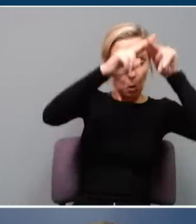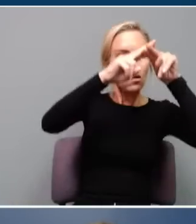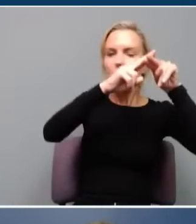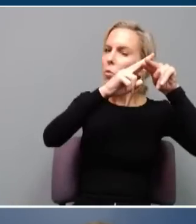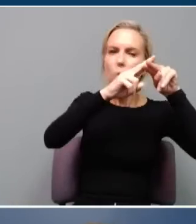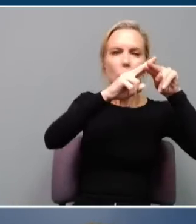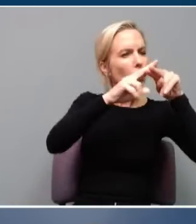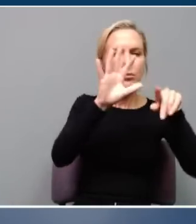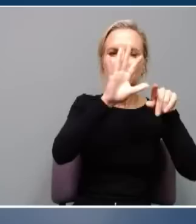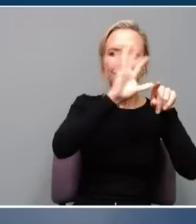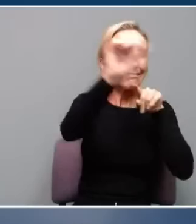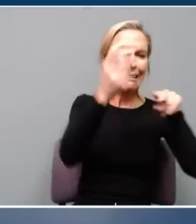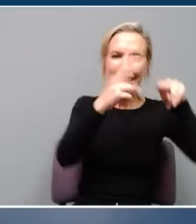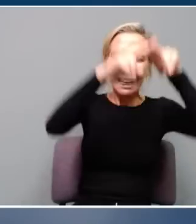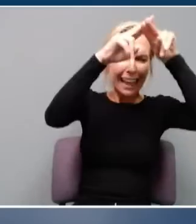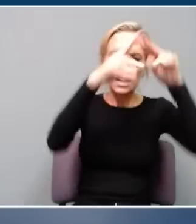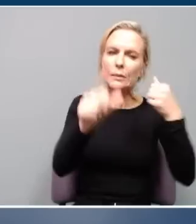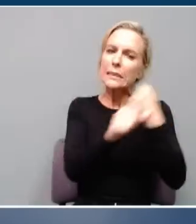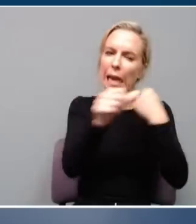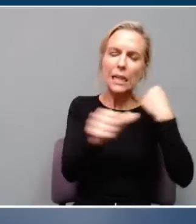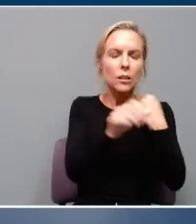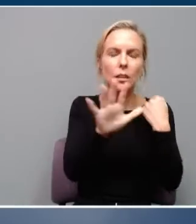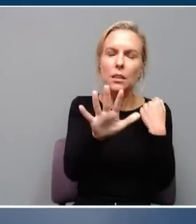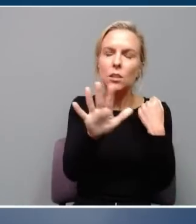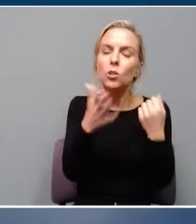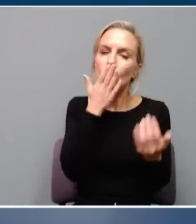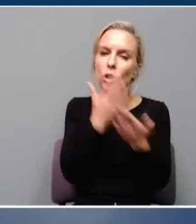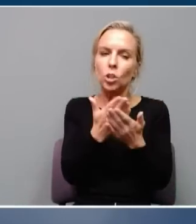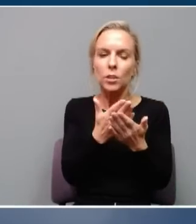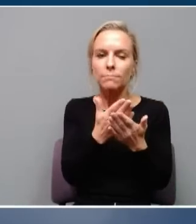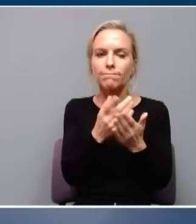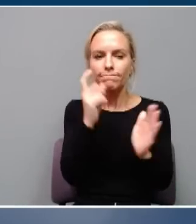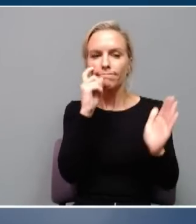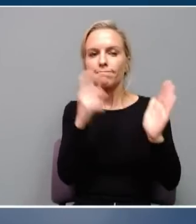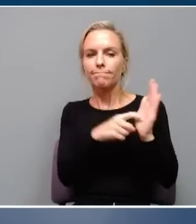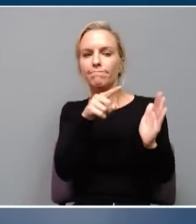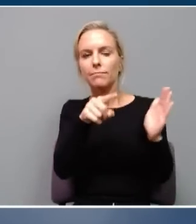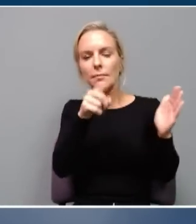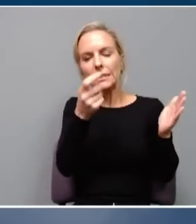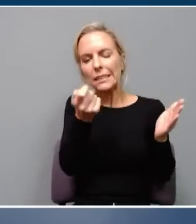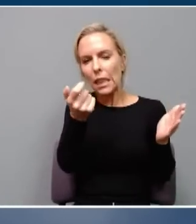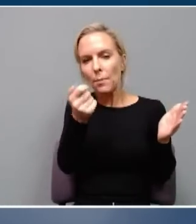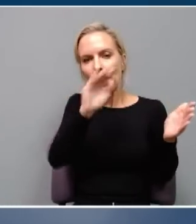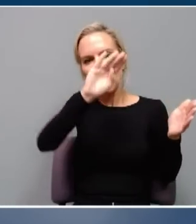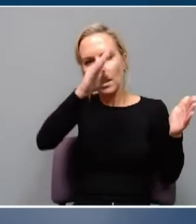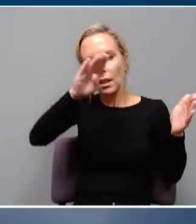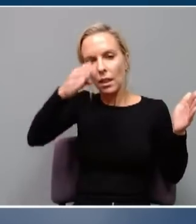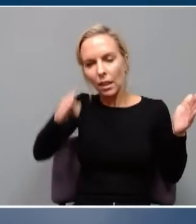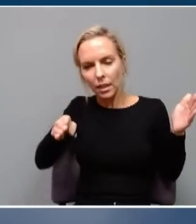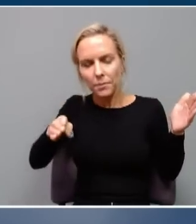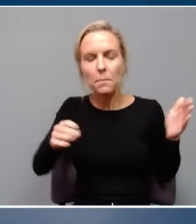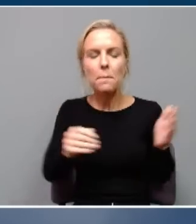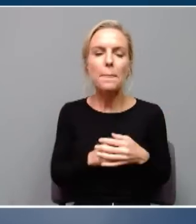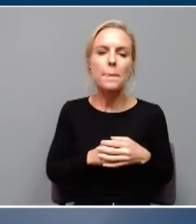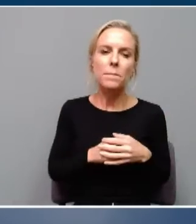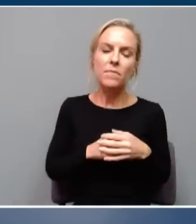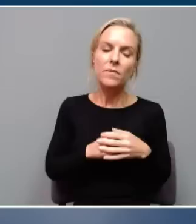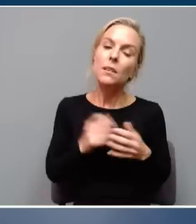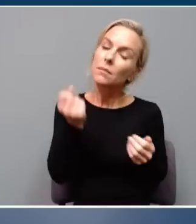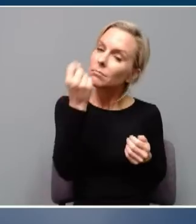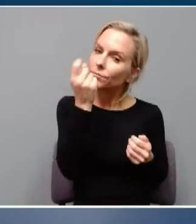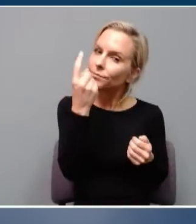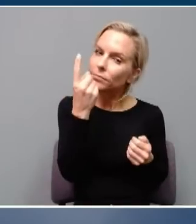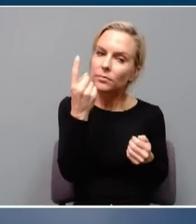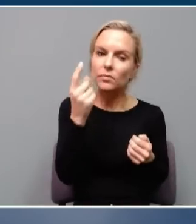so dangerous. So it is at least good to see a bit of a decline there. But we're not